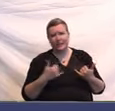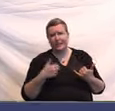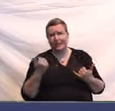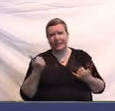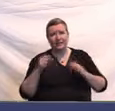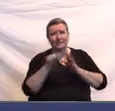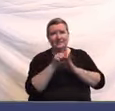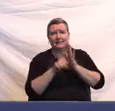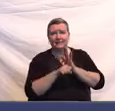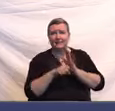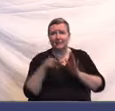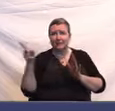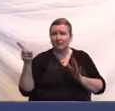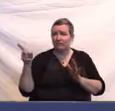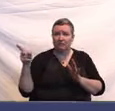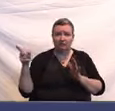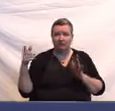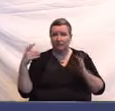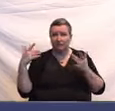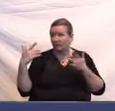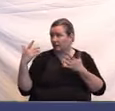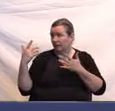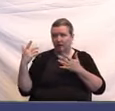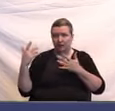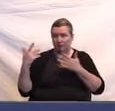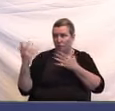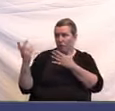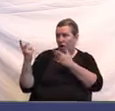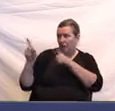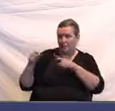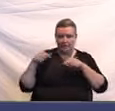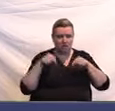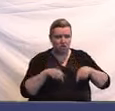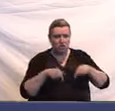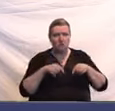that's largely, not overwhelmingly, due to millions of you